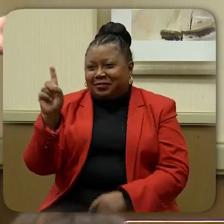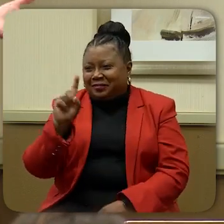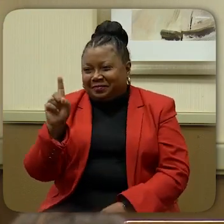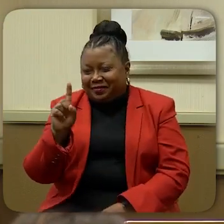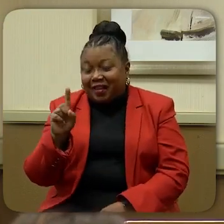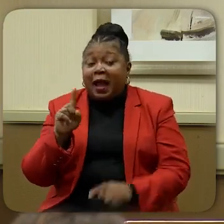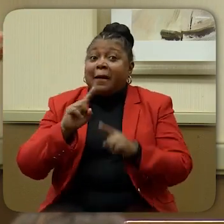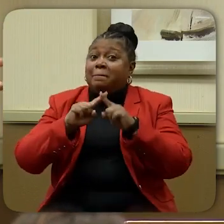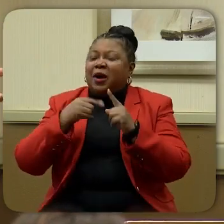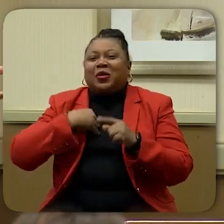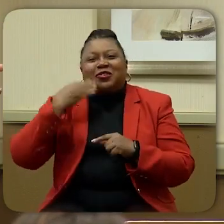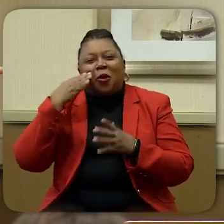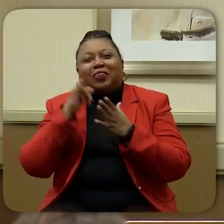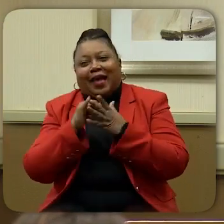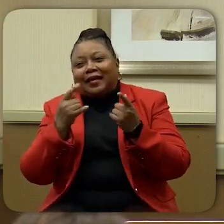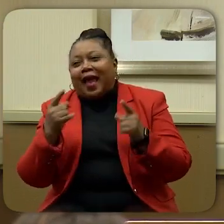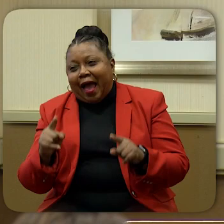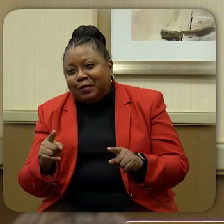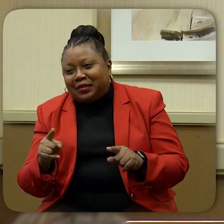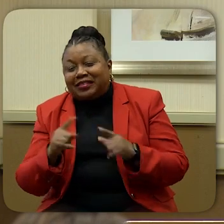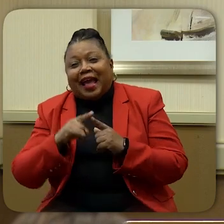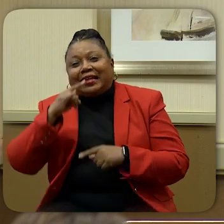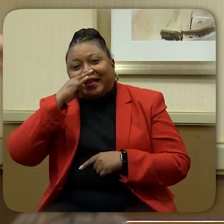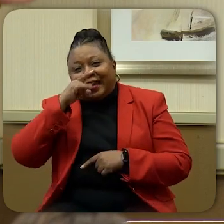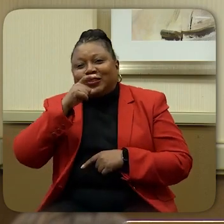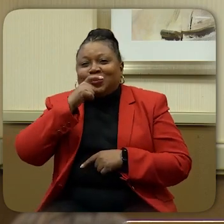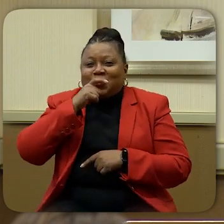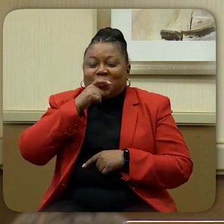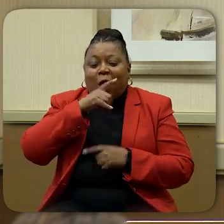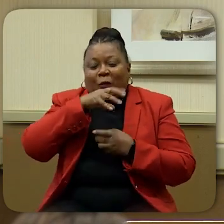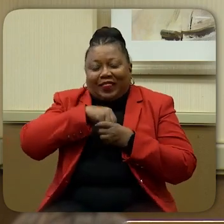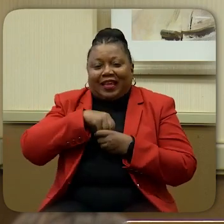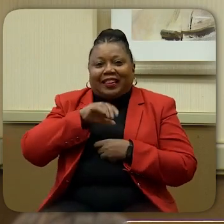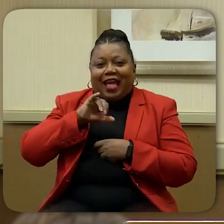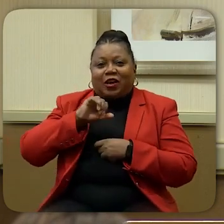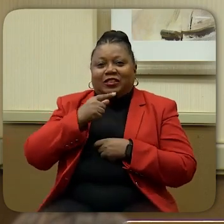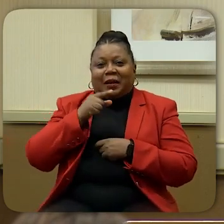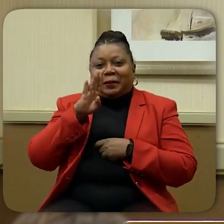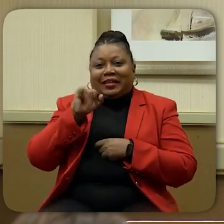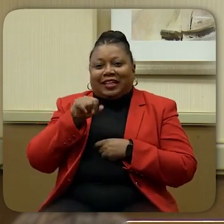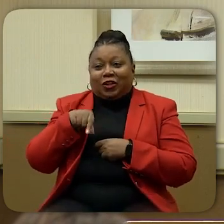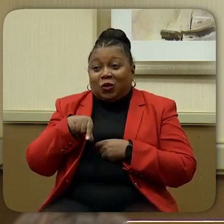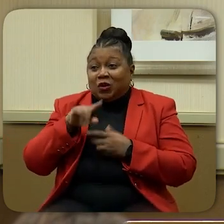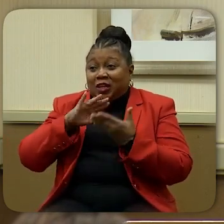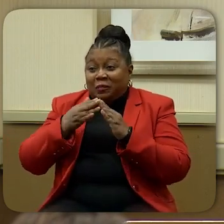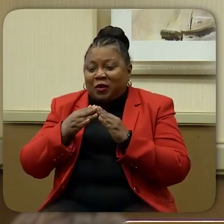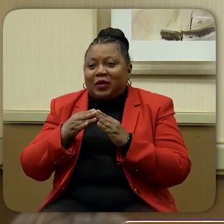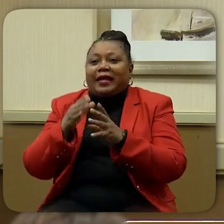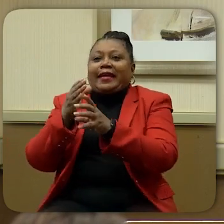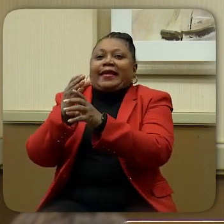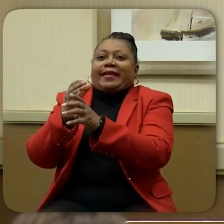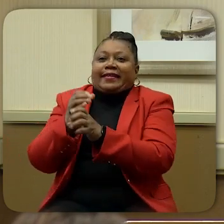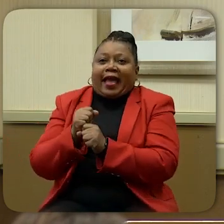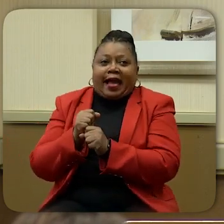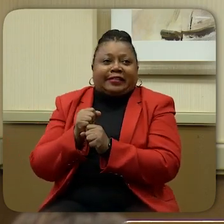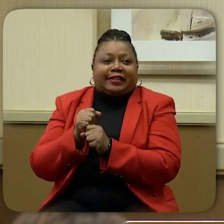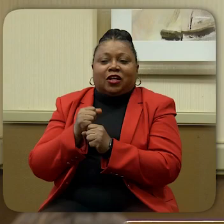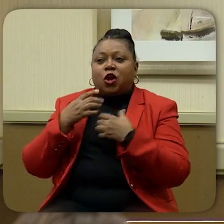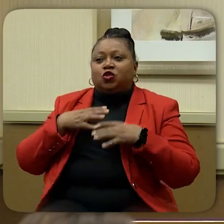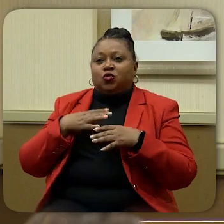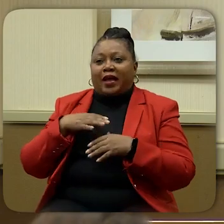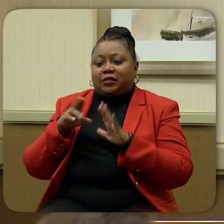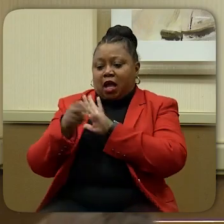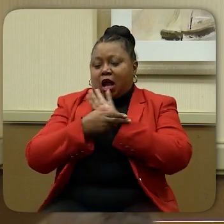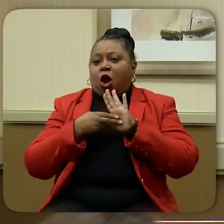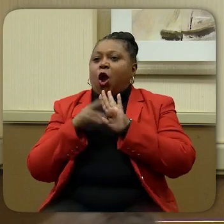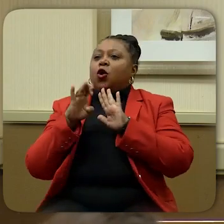environment. But we know that that happens, and kids who are within the LGBTQ community get dress